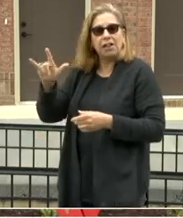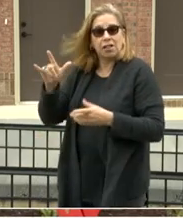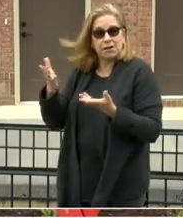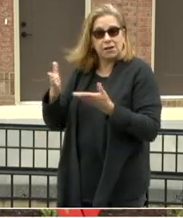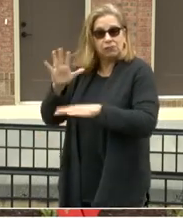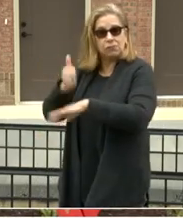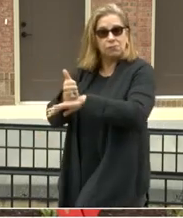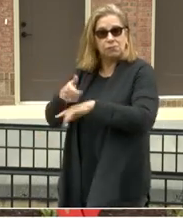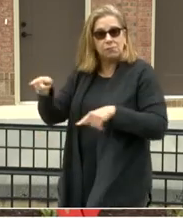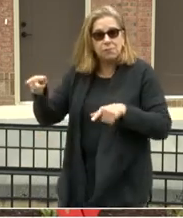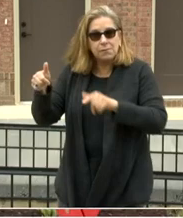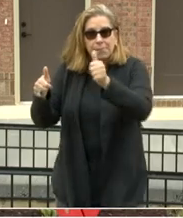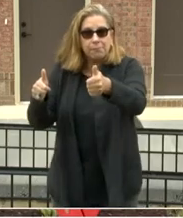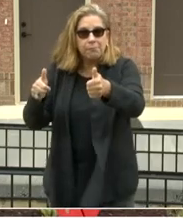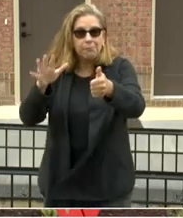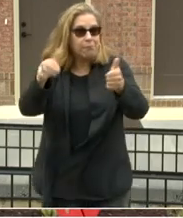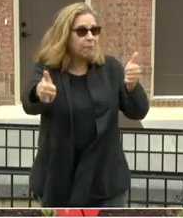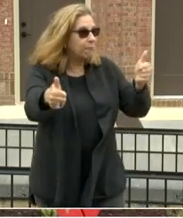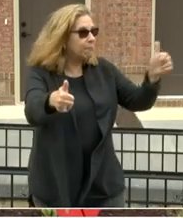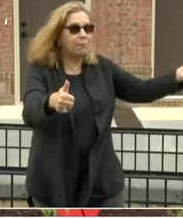river.